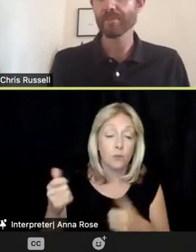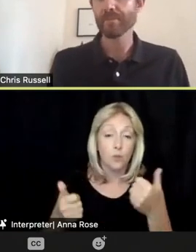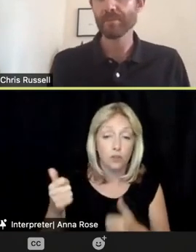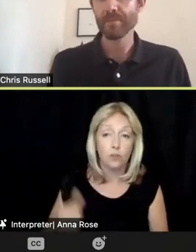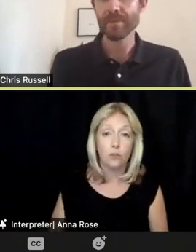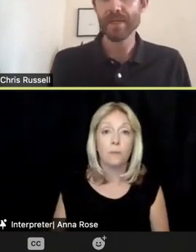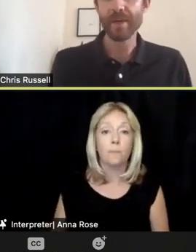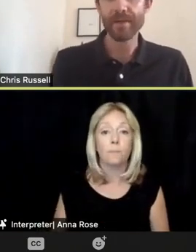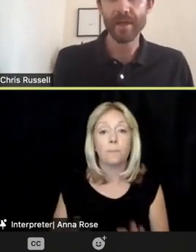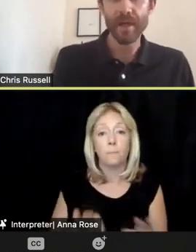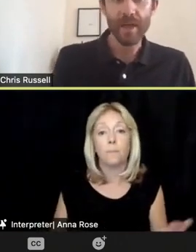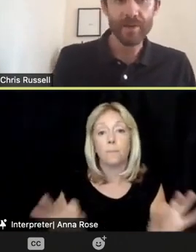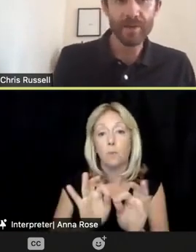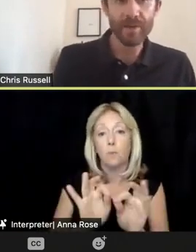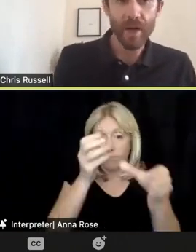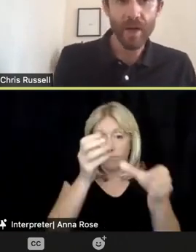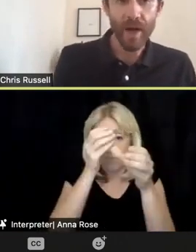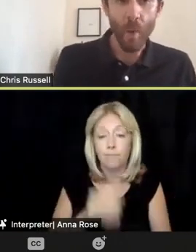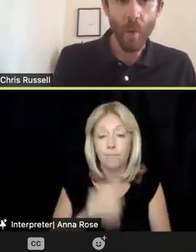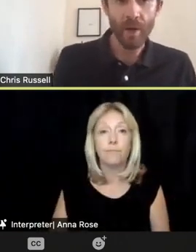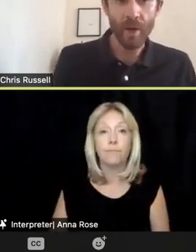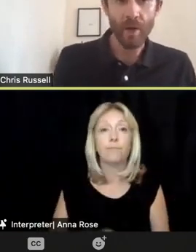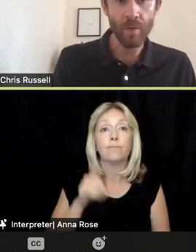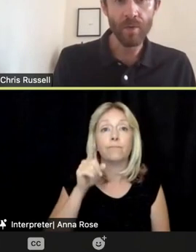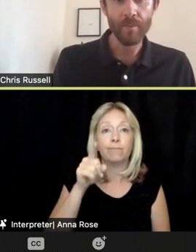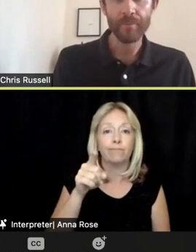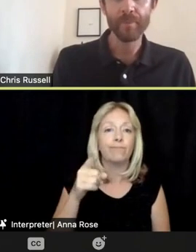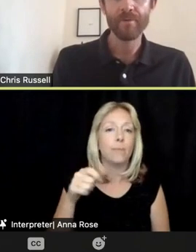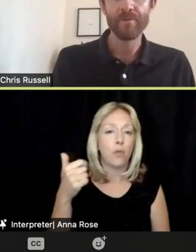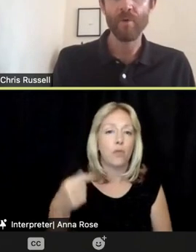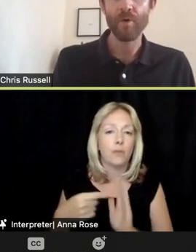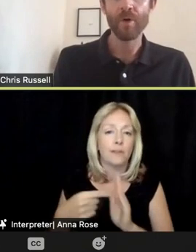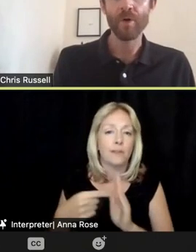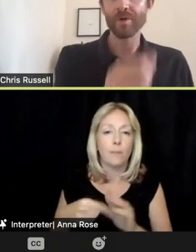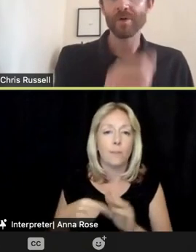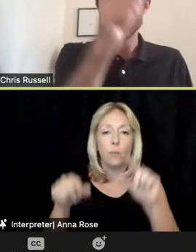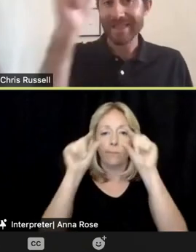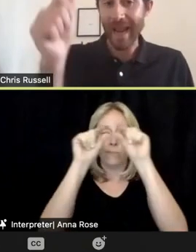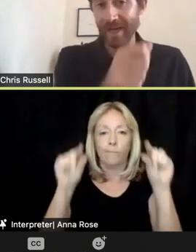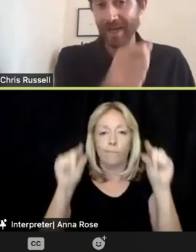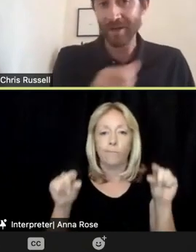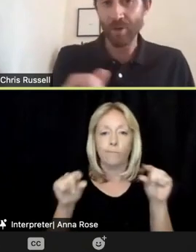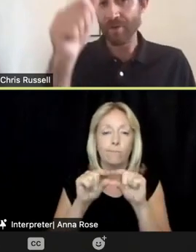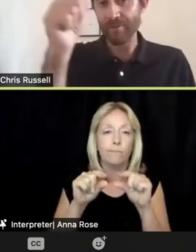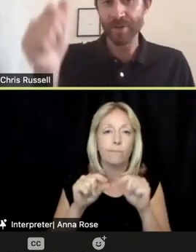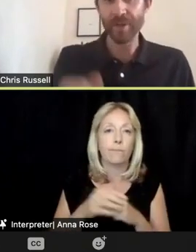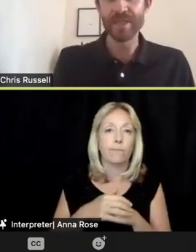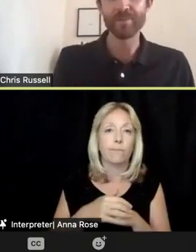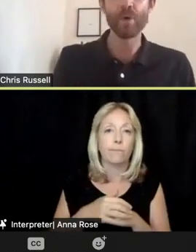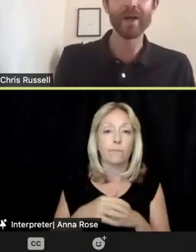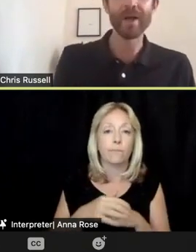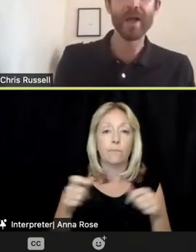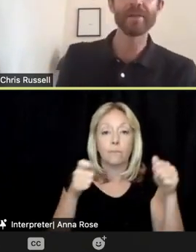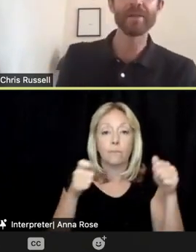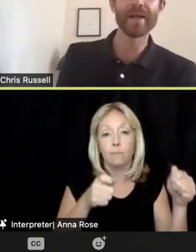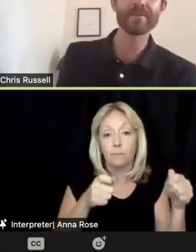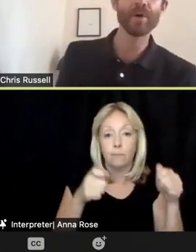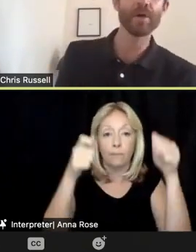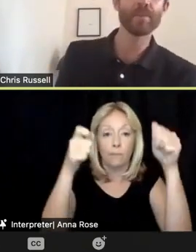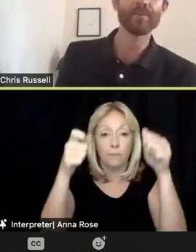So same kind of thing. Here's a little cutout window for scanning or visually exploring